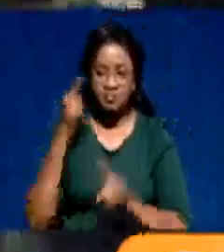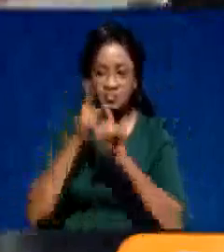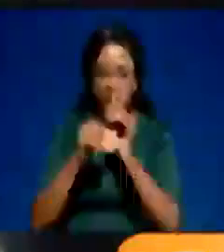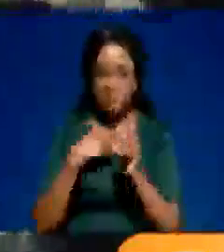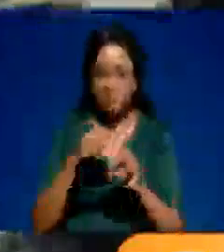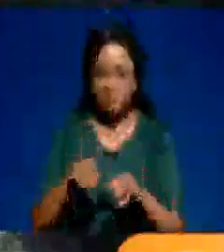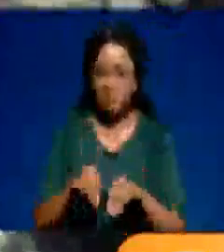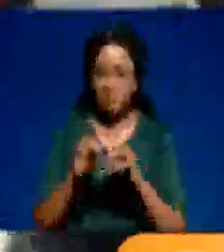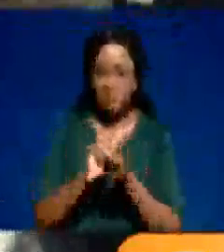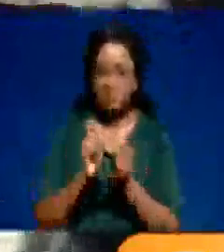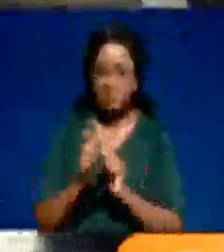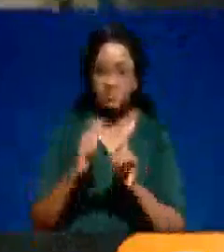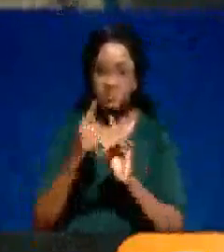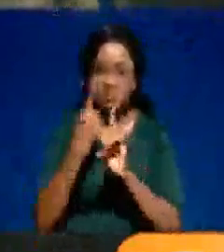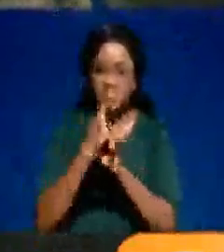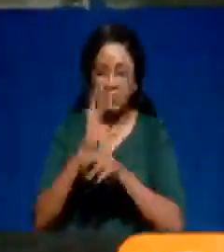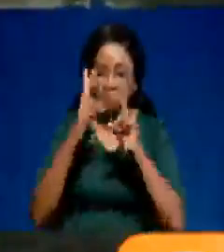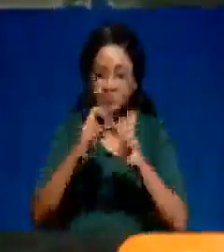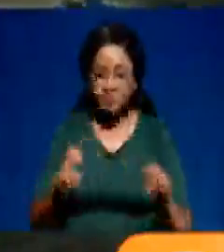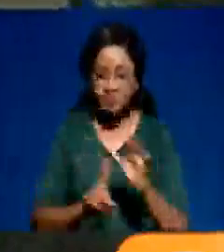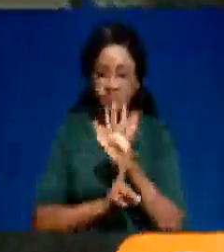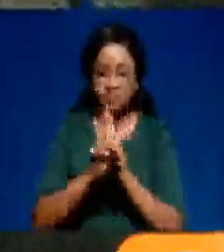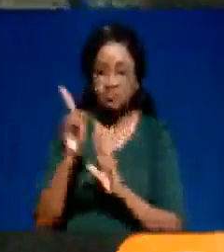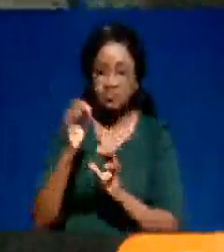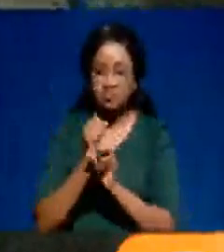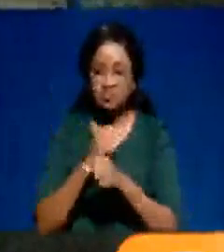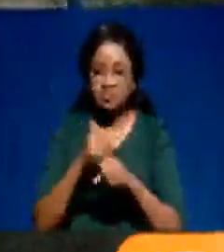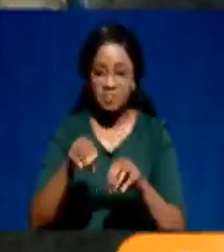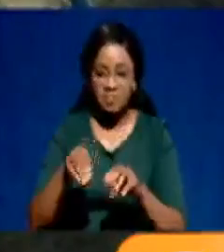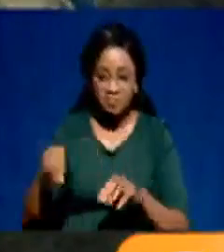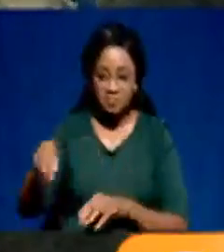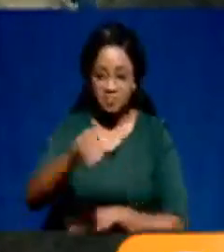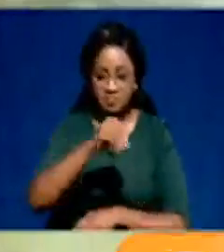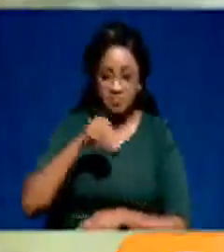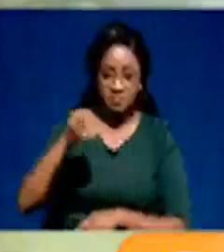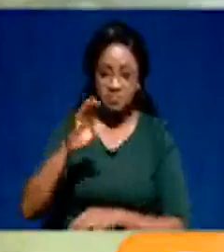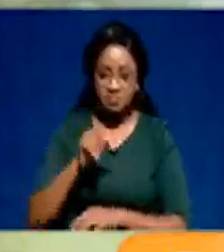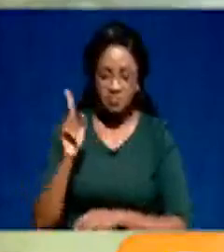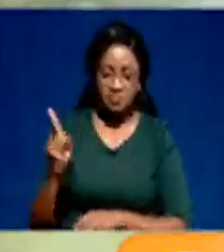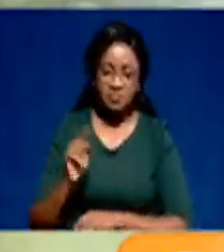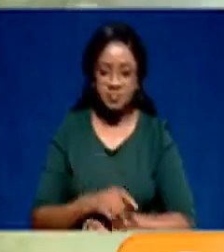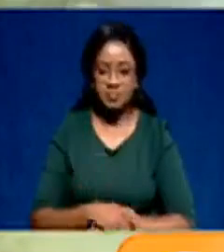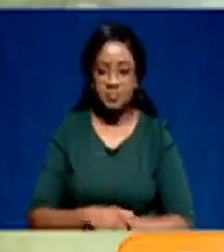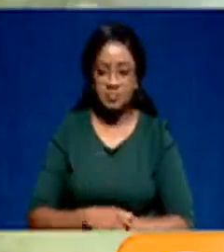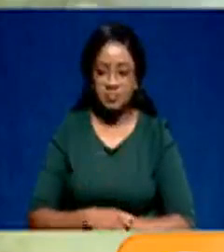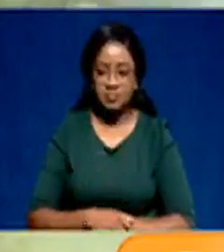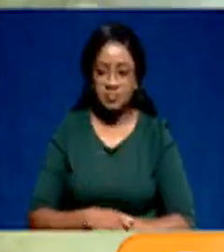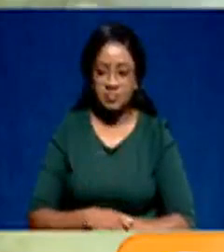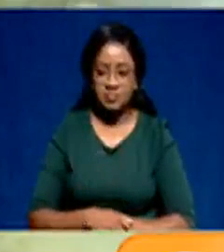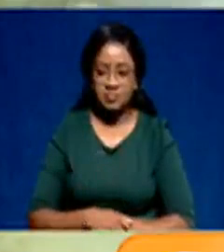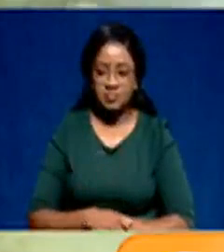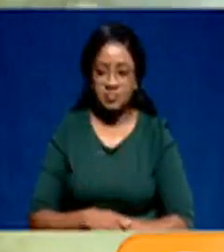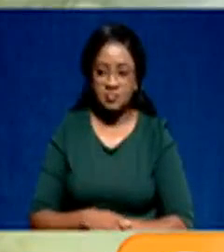with continued research and development, he started making fertilizer from the charred husks. We have the amendment, the